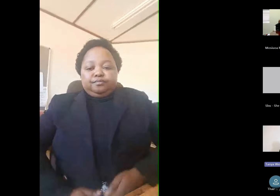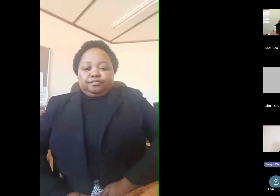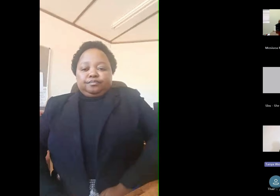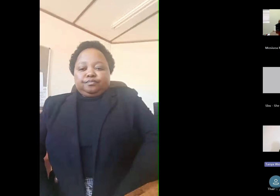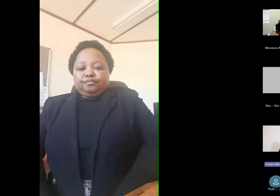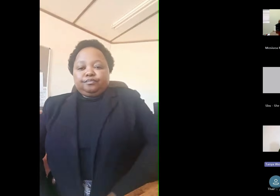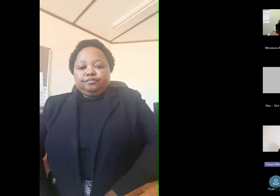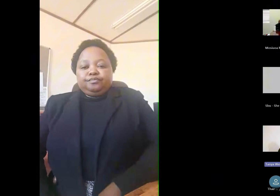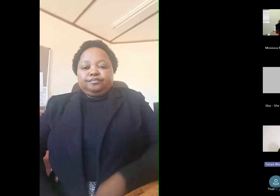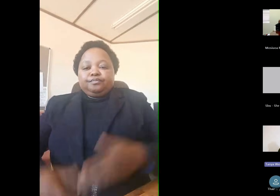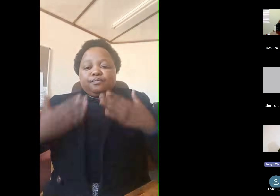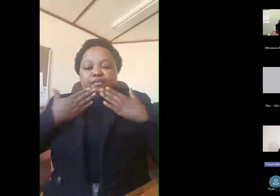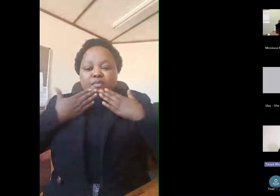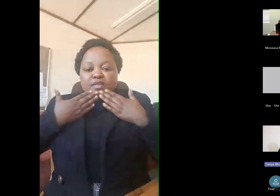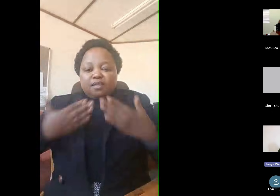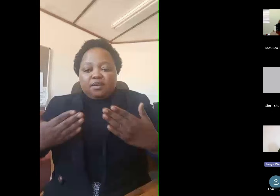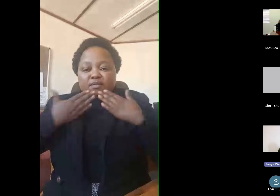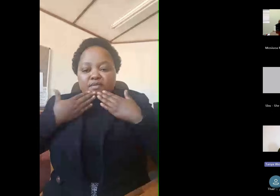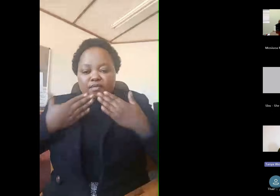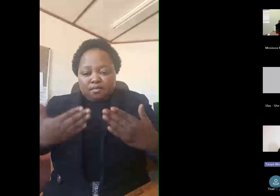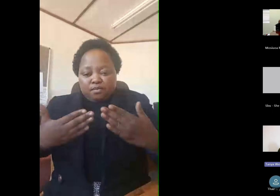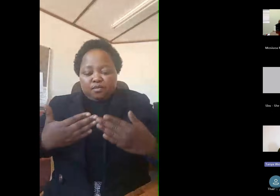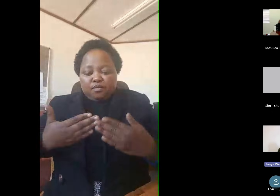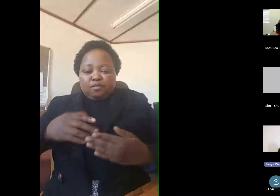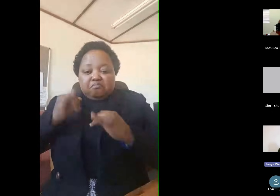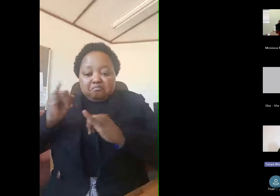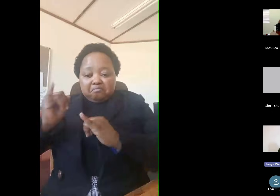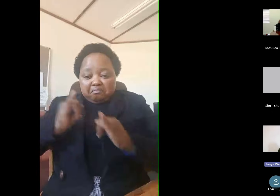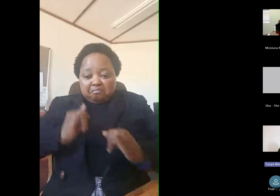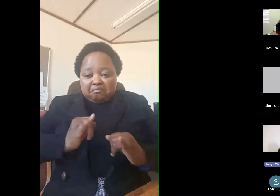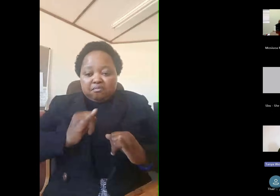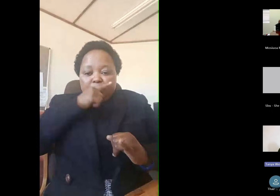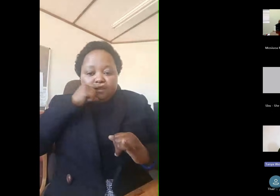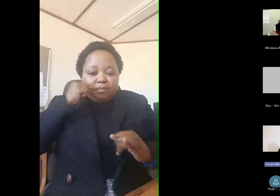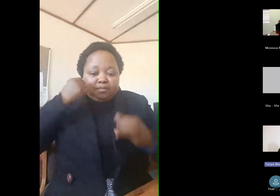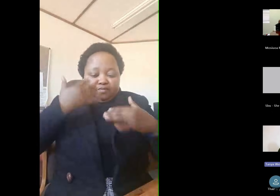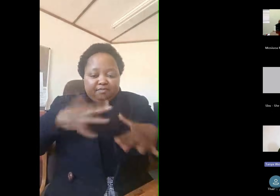Thank you very much for the introduction. It really is